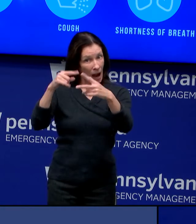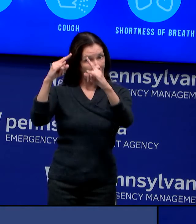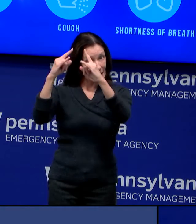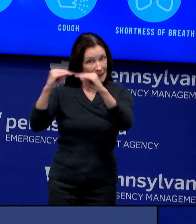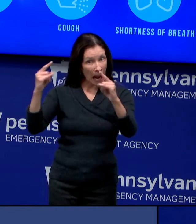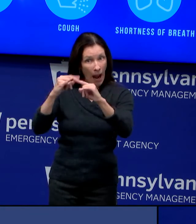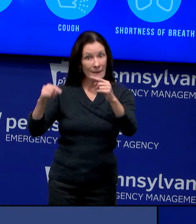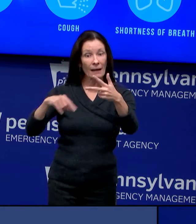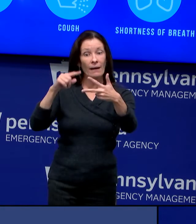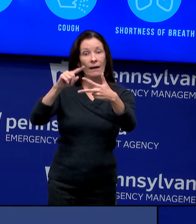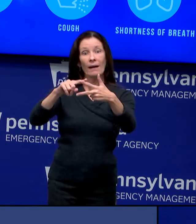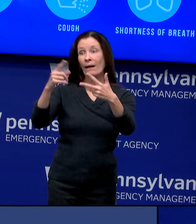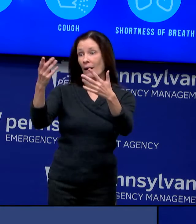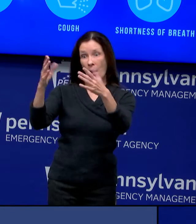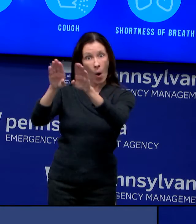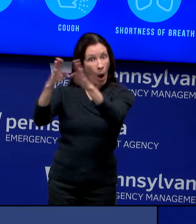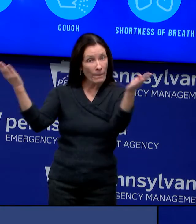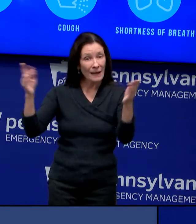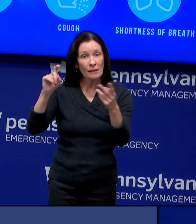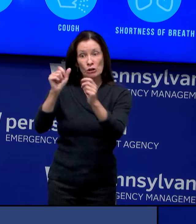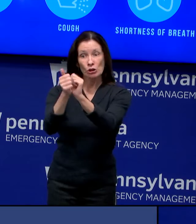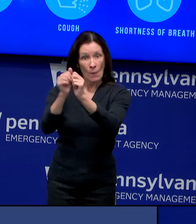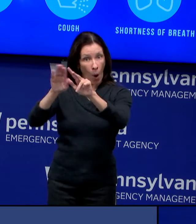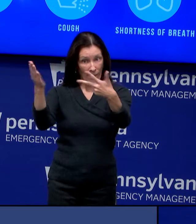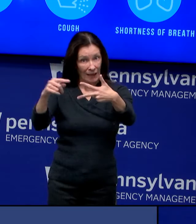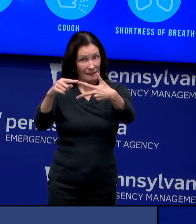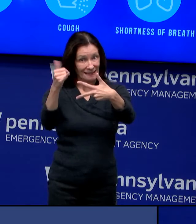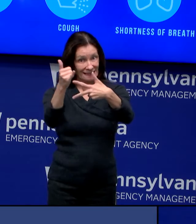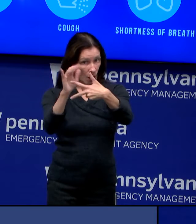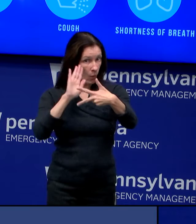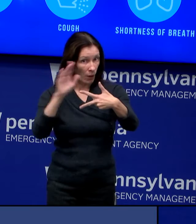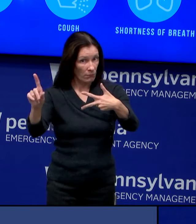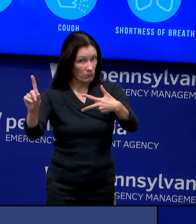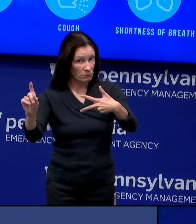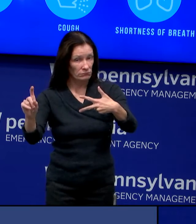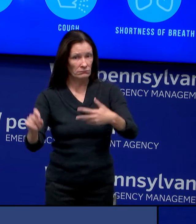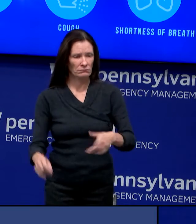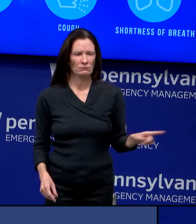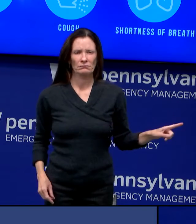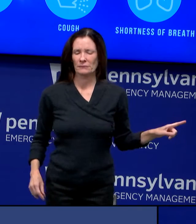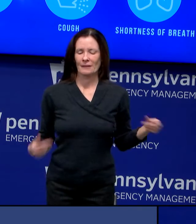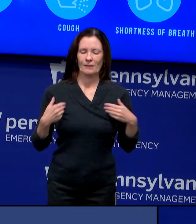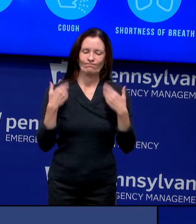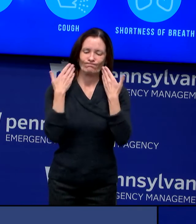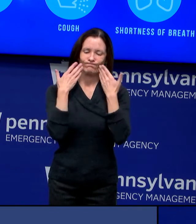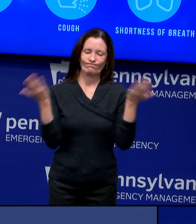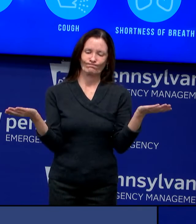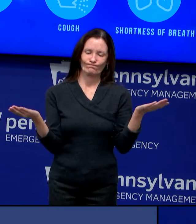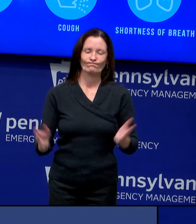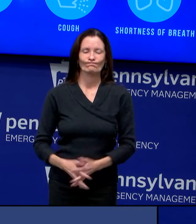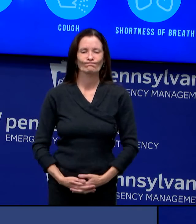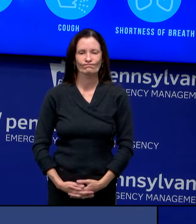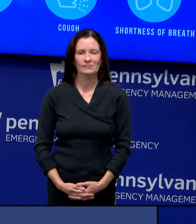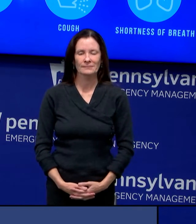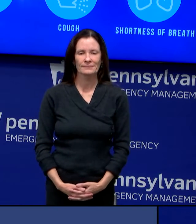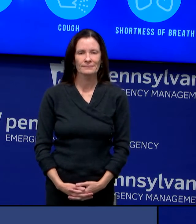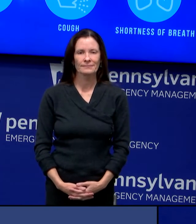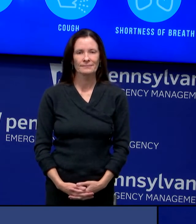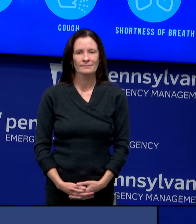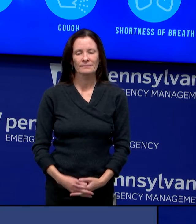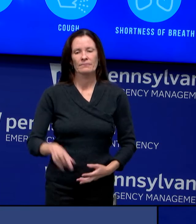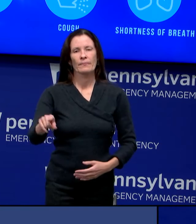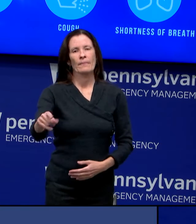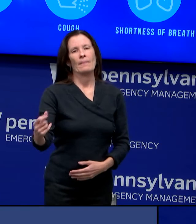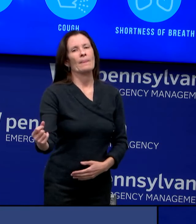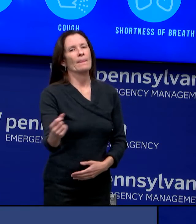Post, can you clarify the details of the metric of an average 50 per 100 people over 14 days? As a